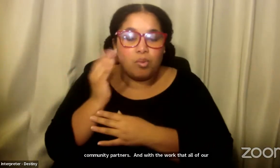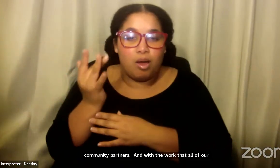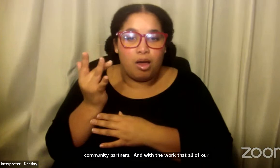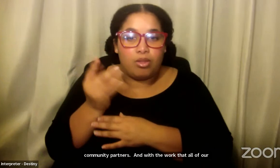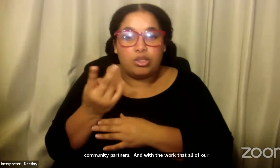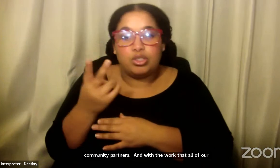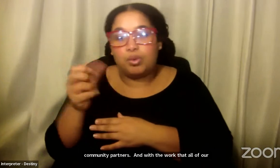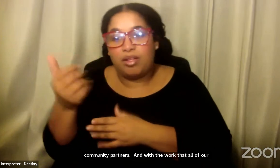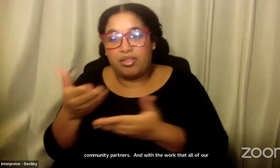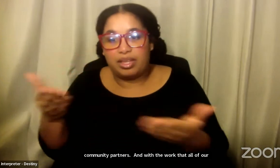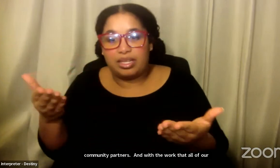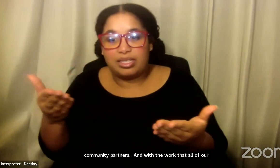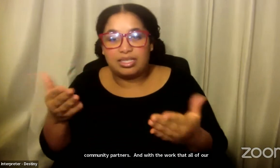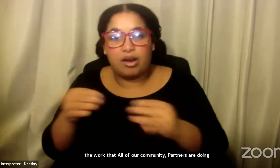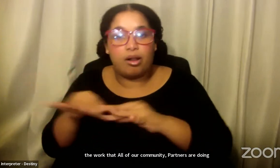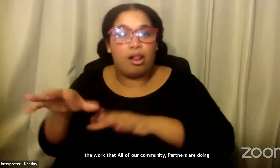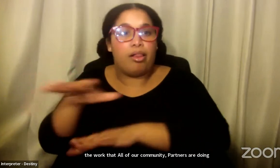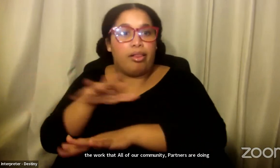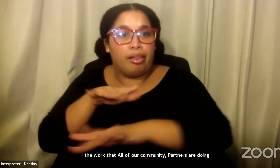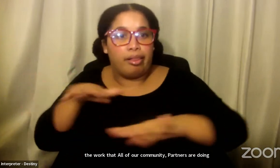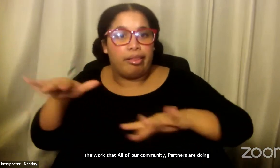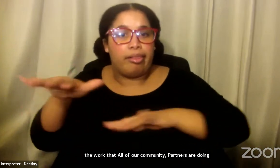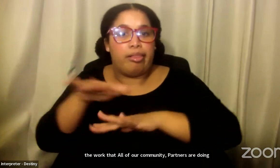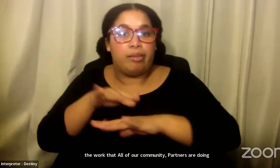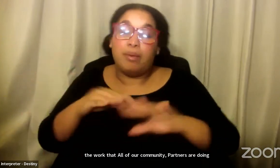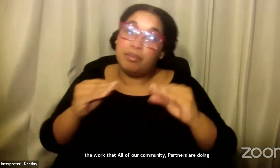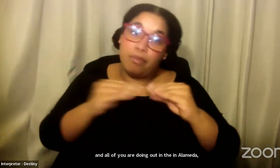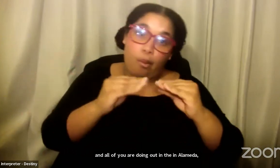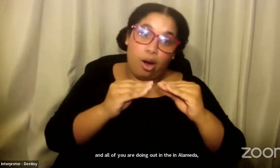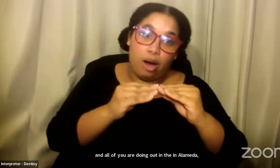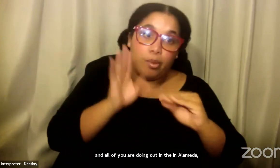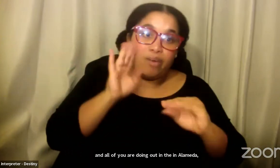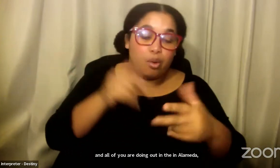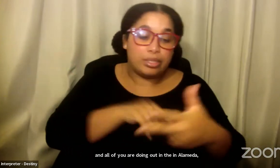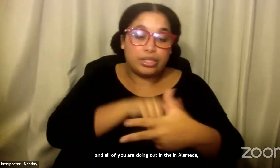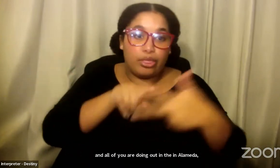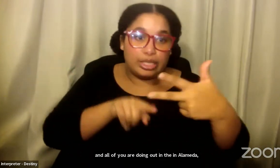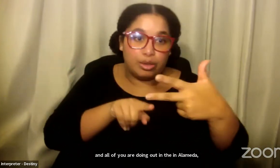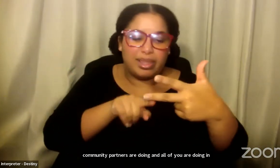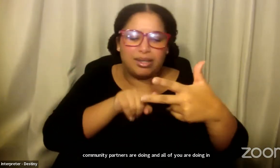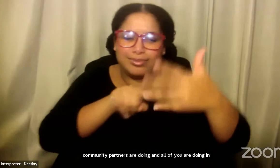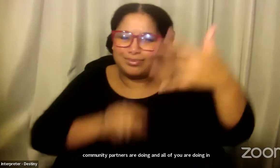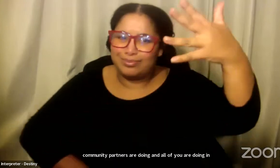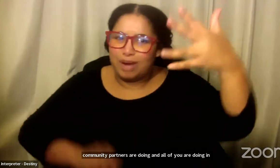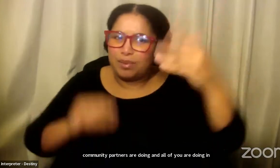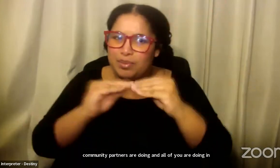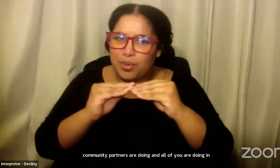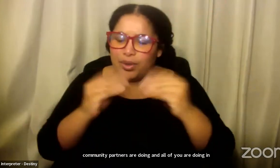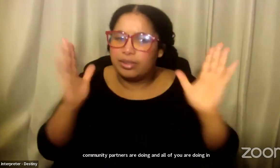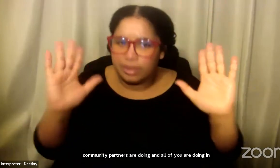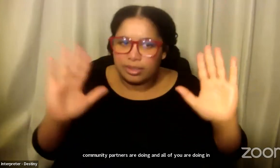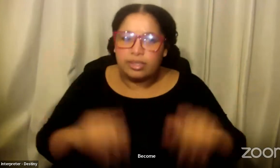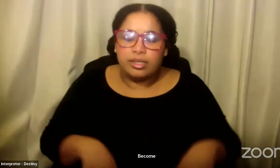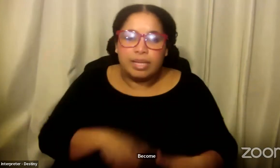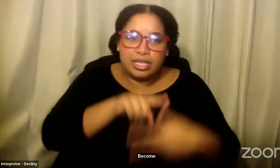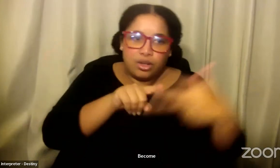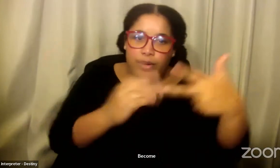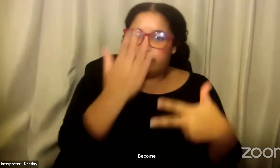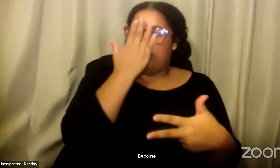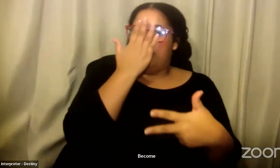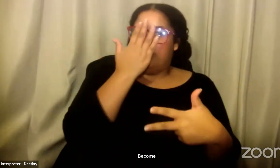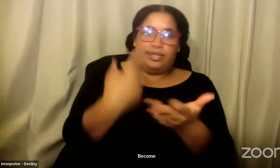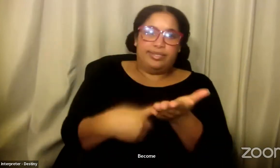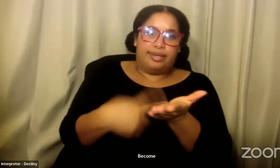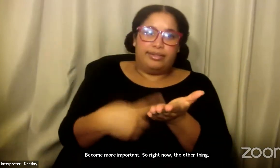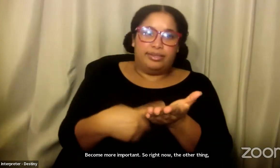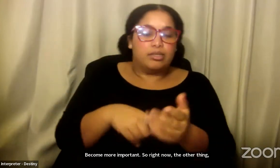other things floating around, probably some other things, but we're paying attention to the three, Right. that are right in front, that we're all talking